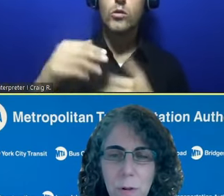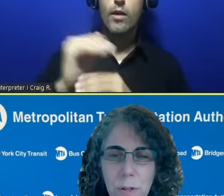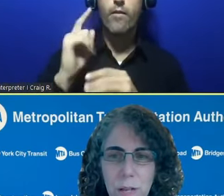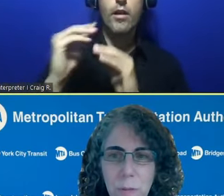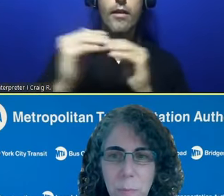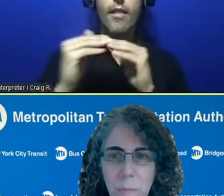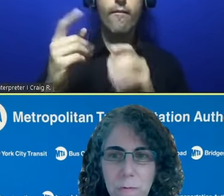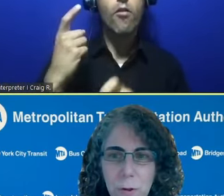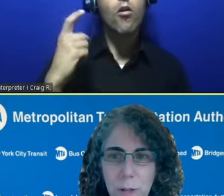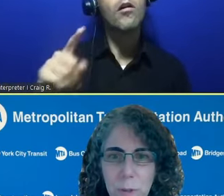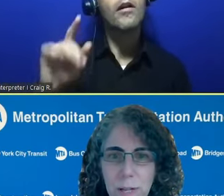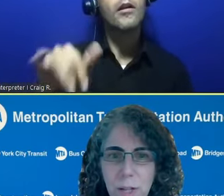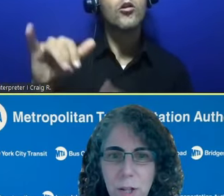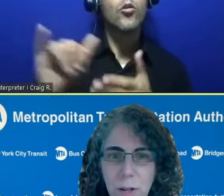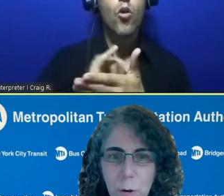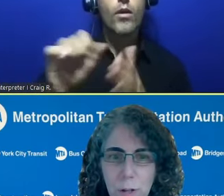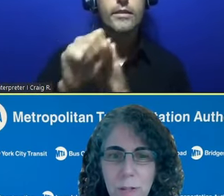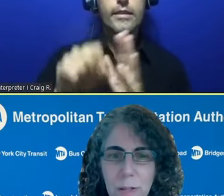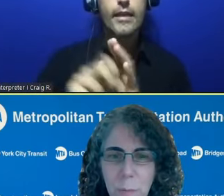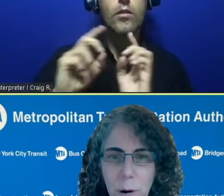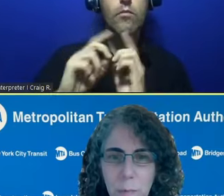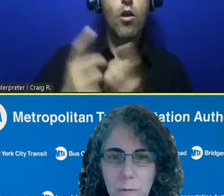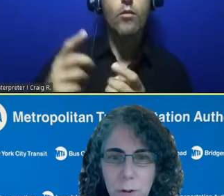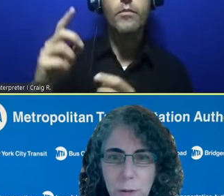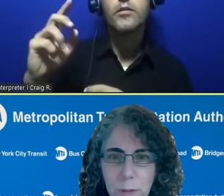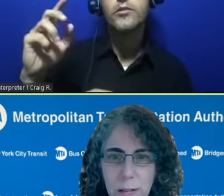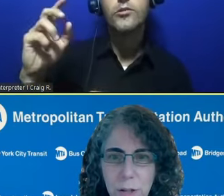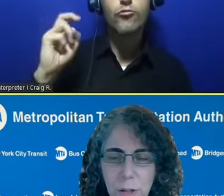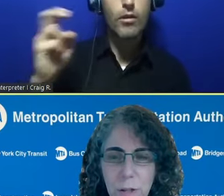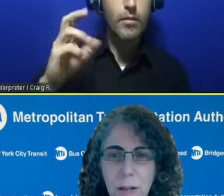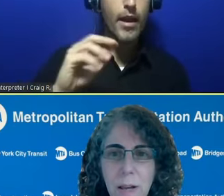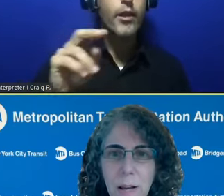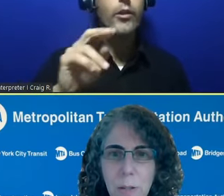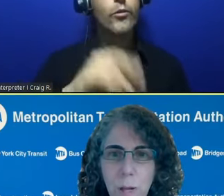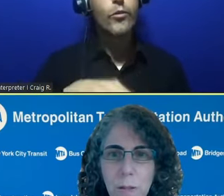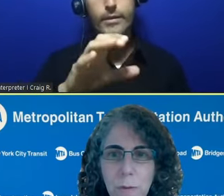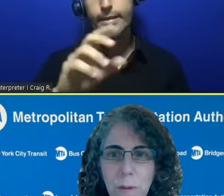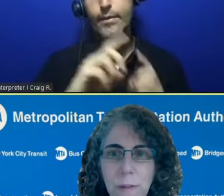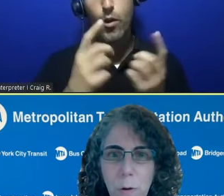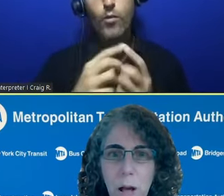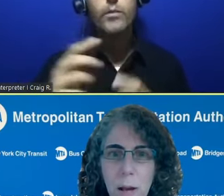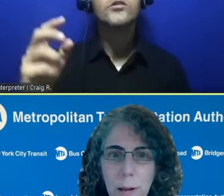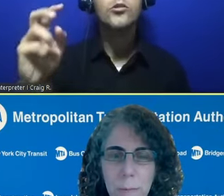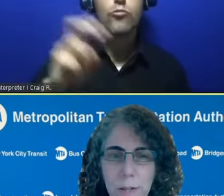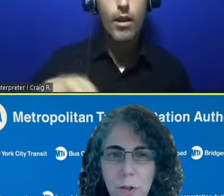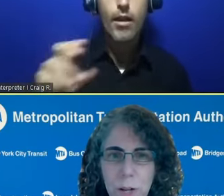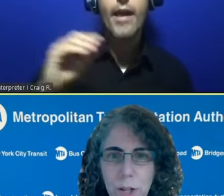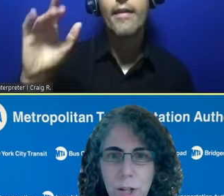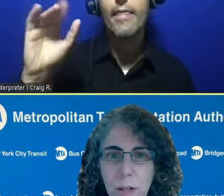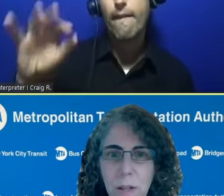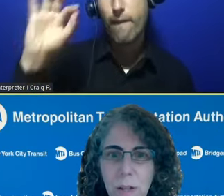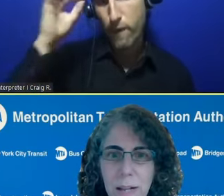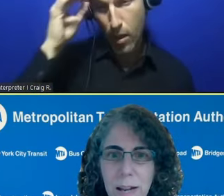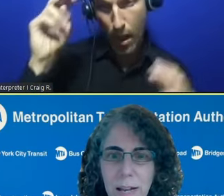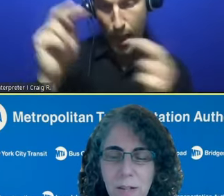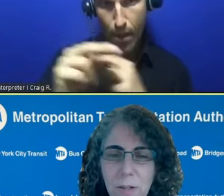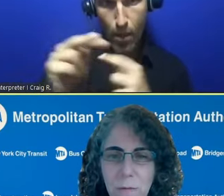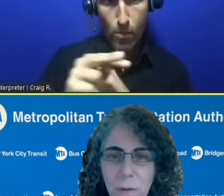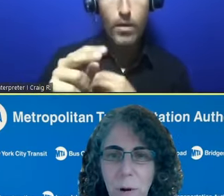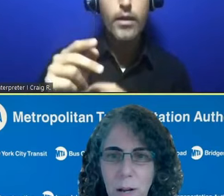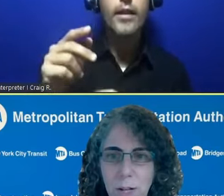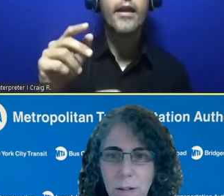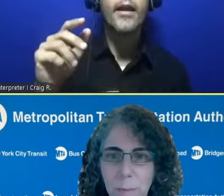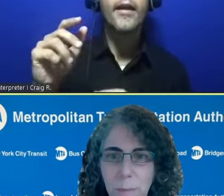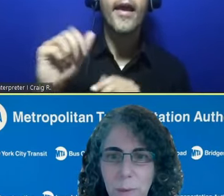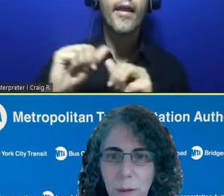colleagues from New York State Department of Transportation and New York City Department of Transportation, as well as from the Federal Highway Administration, the lead agency